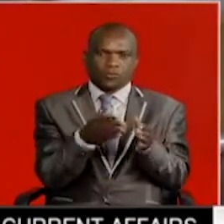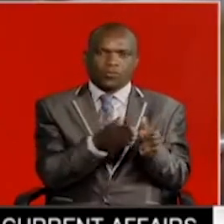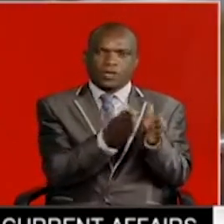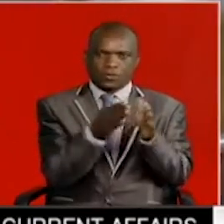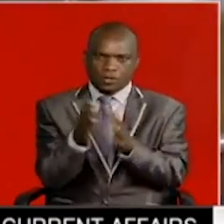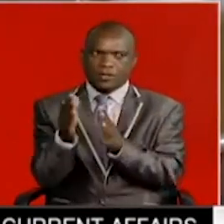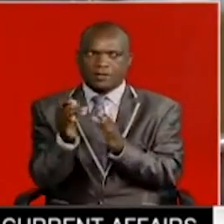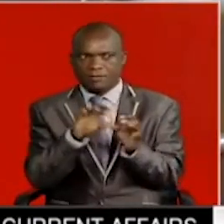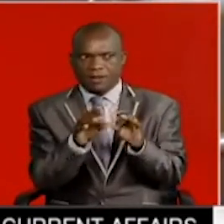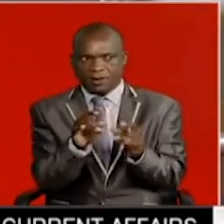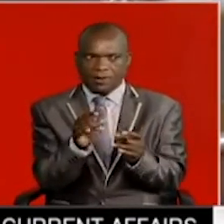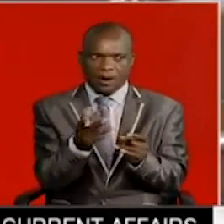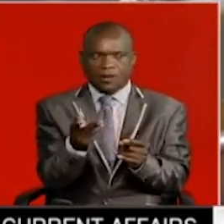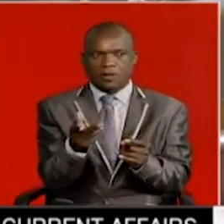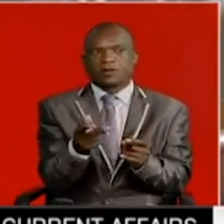Madam President,